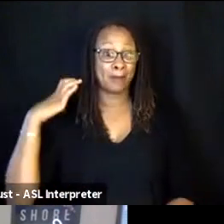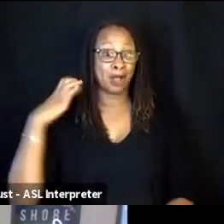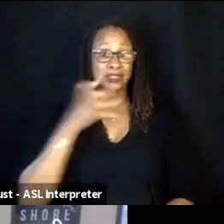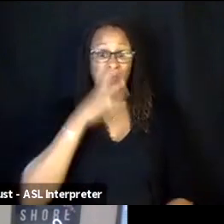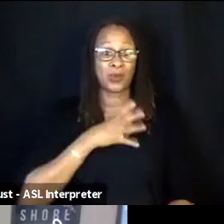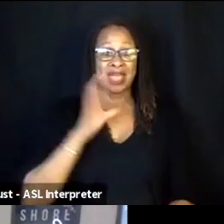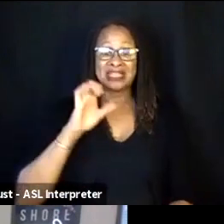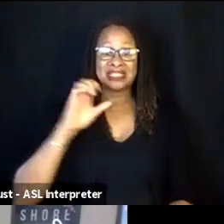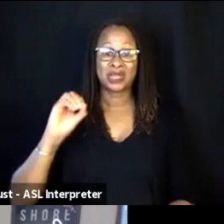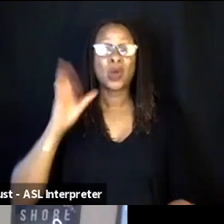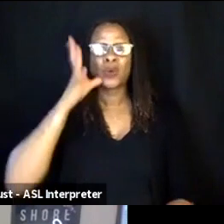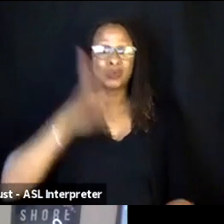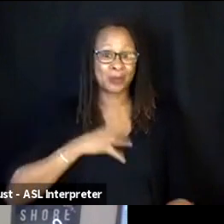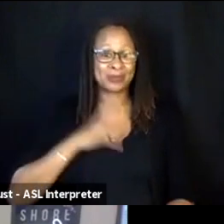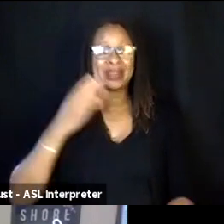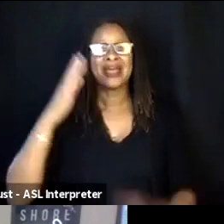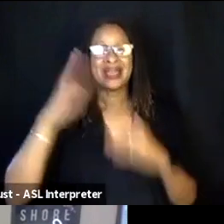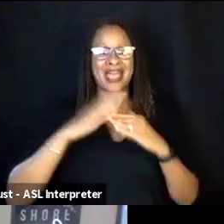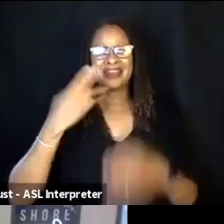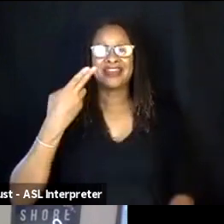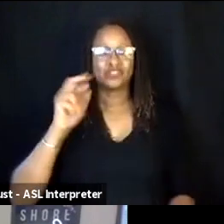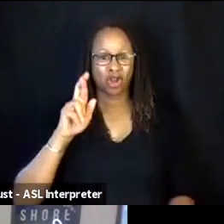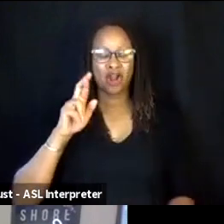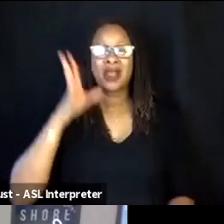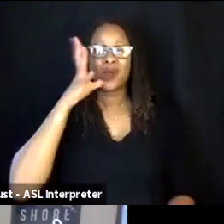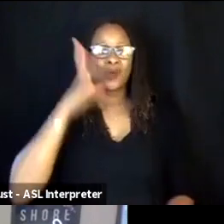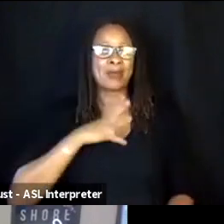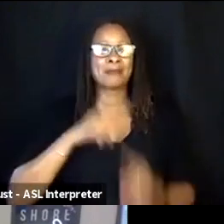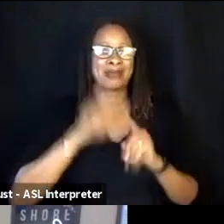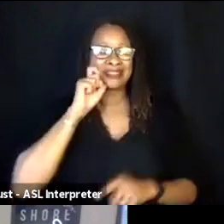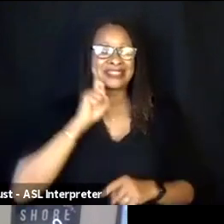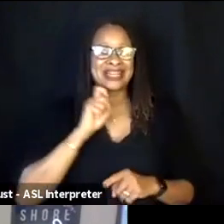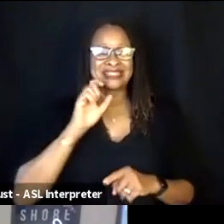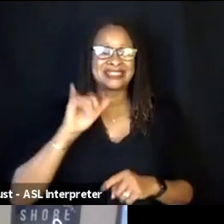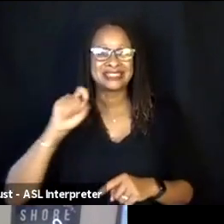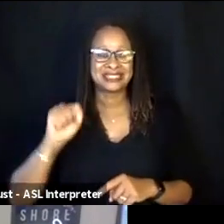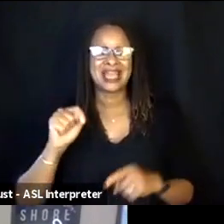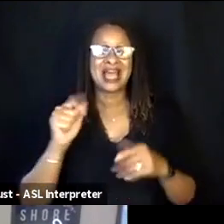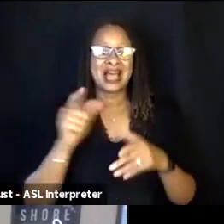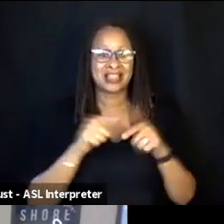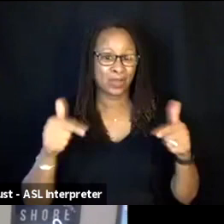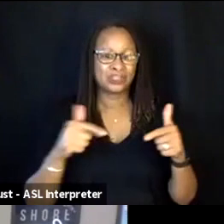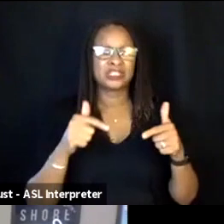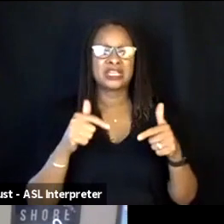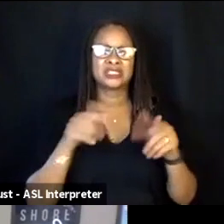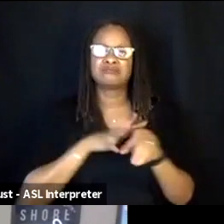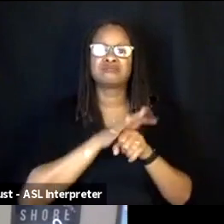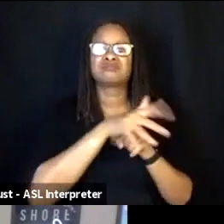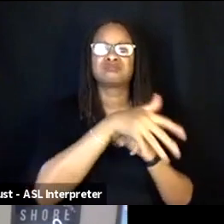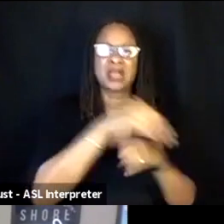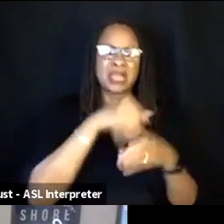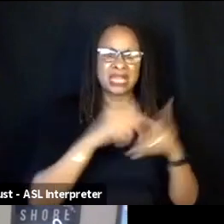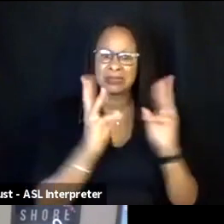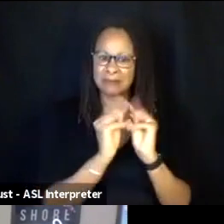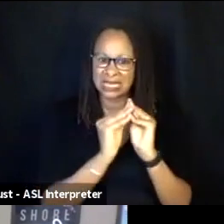woman, our head of HR is a woman. Yet sexist language is prevalent in meetings as well as mandatory training videos. I've called it out, as